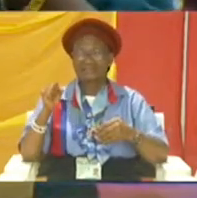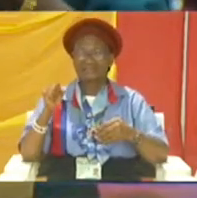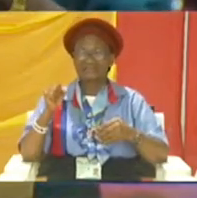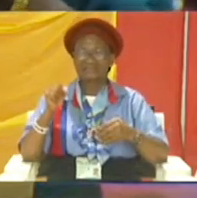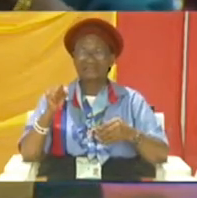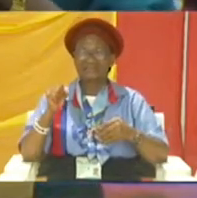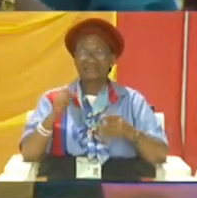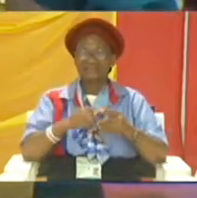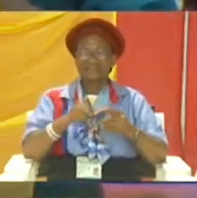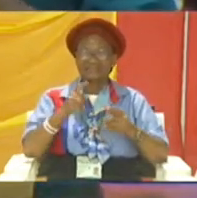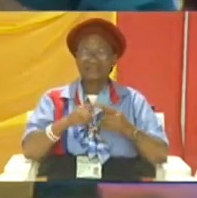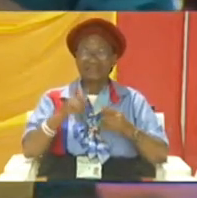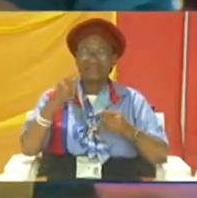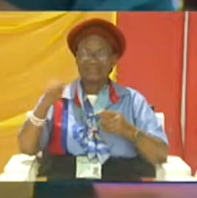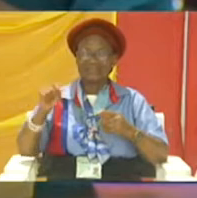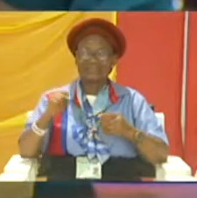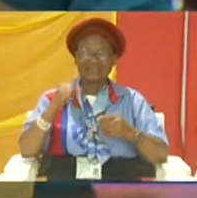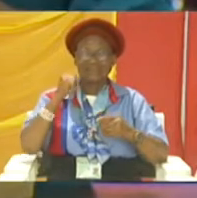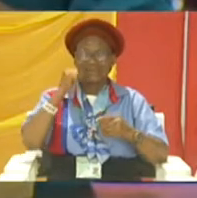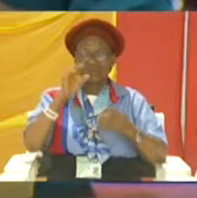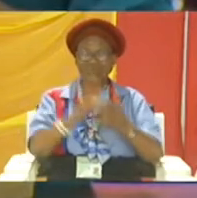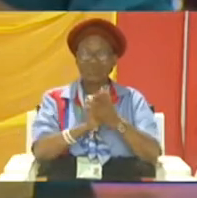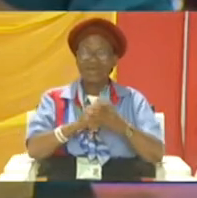the wife said to him,